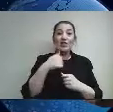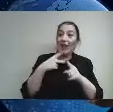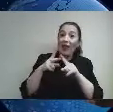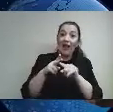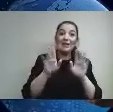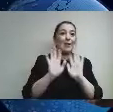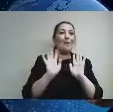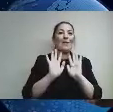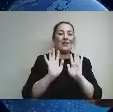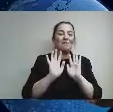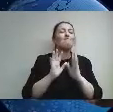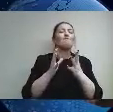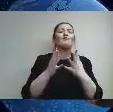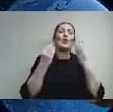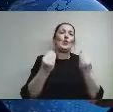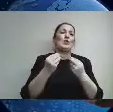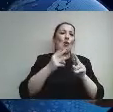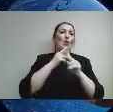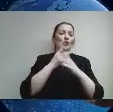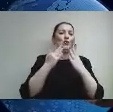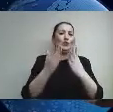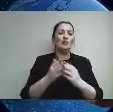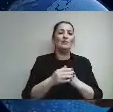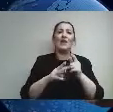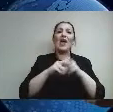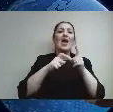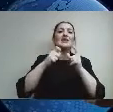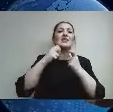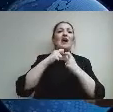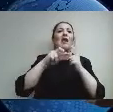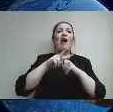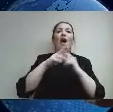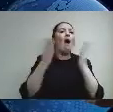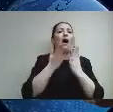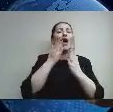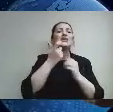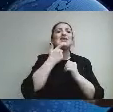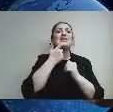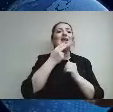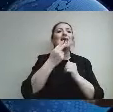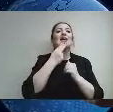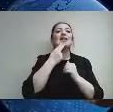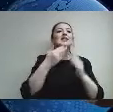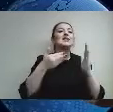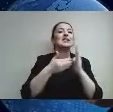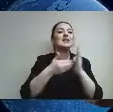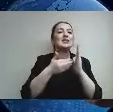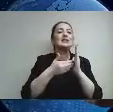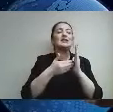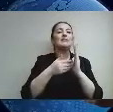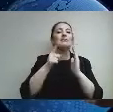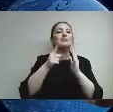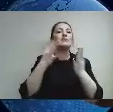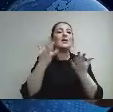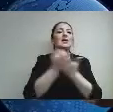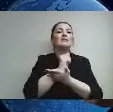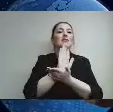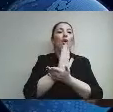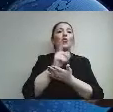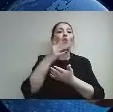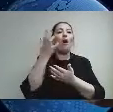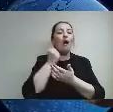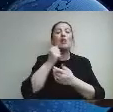a social entrepreneur contestant in the competition 2019? Now,